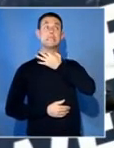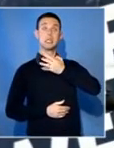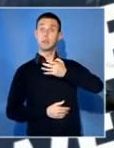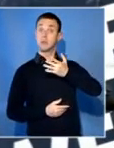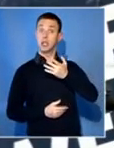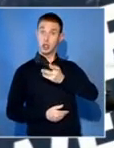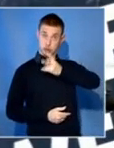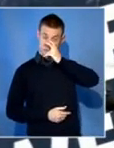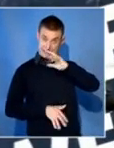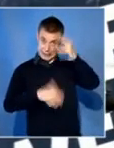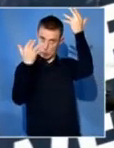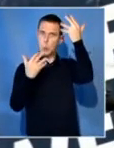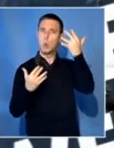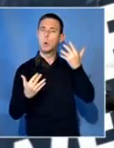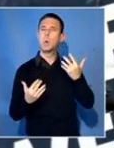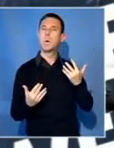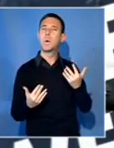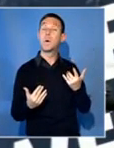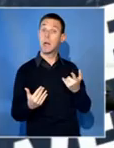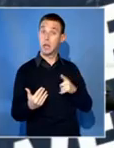Some of them are just 40 million.